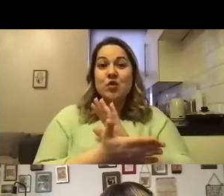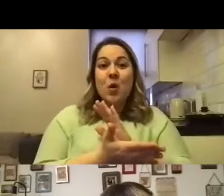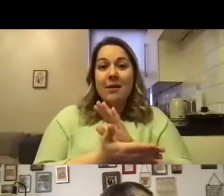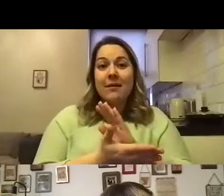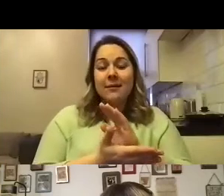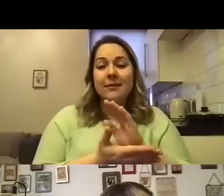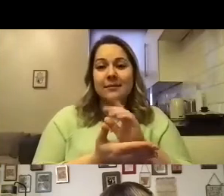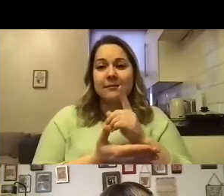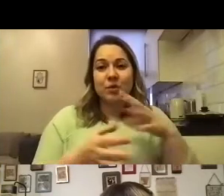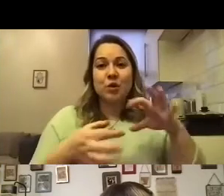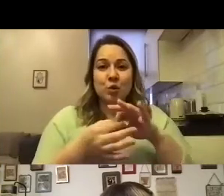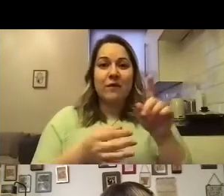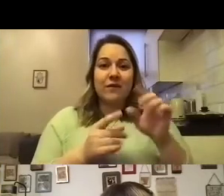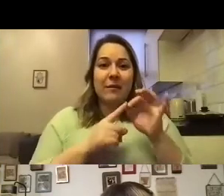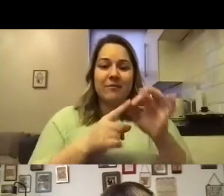there. Thanks, Kim.